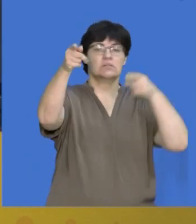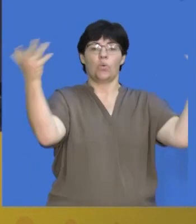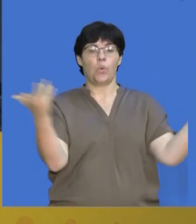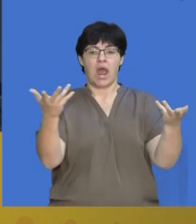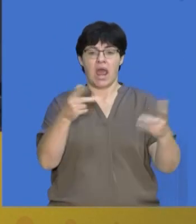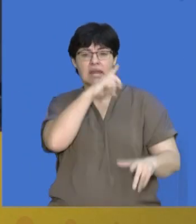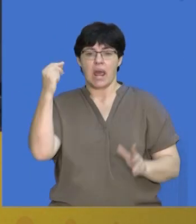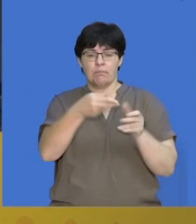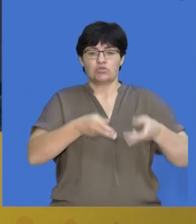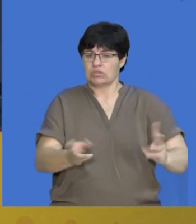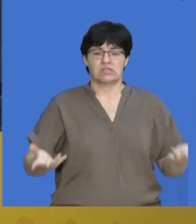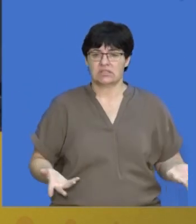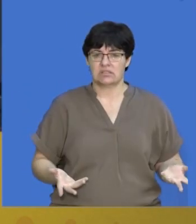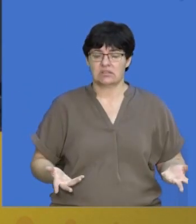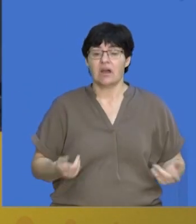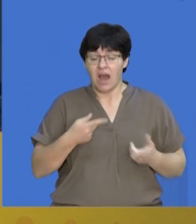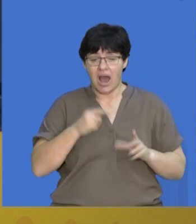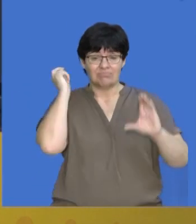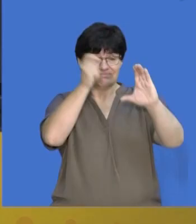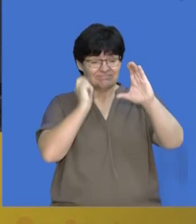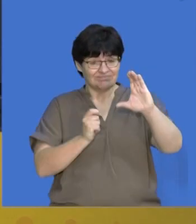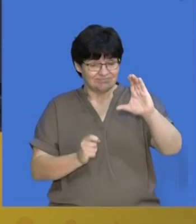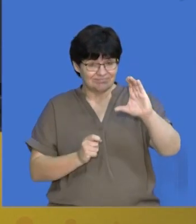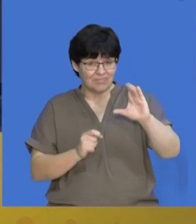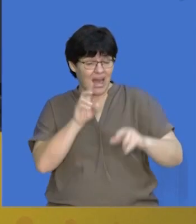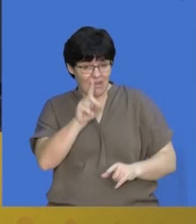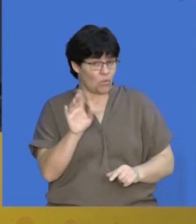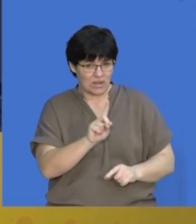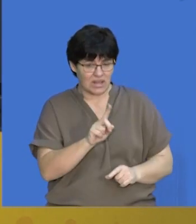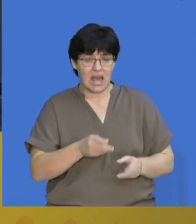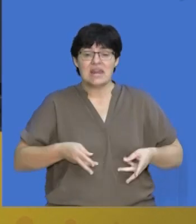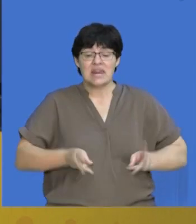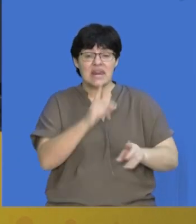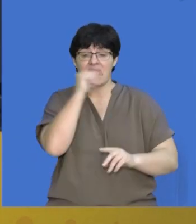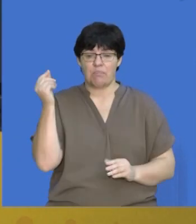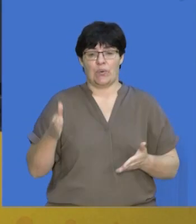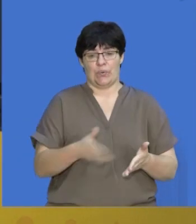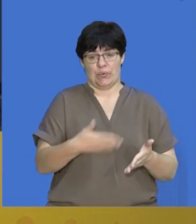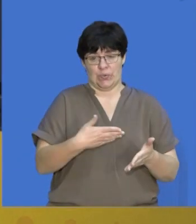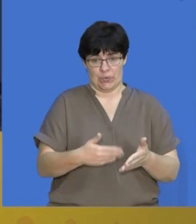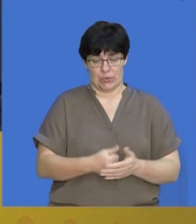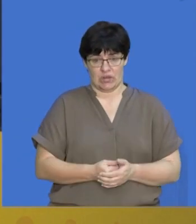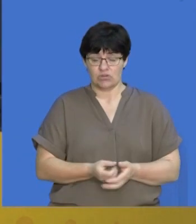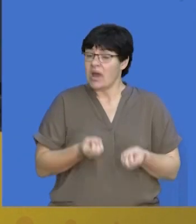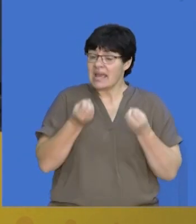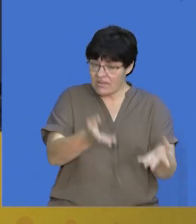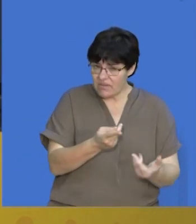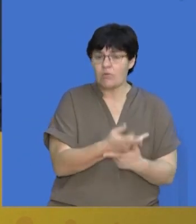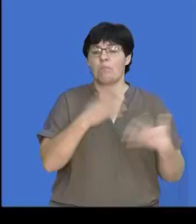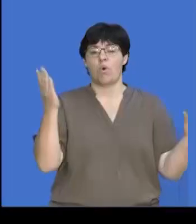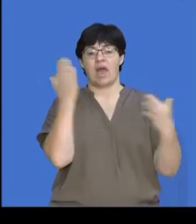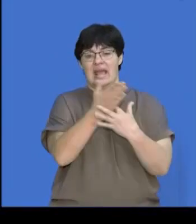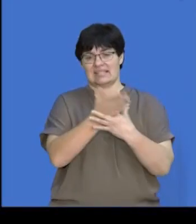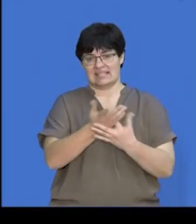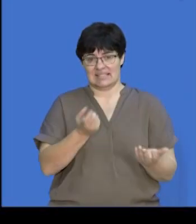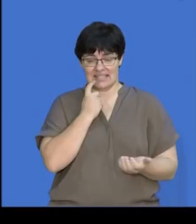location. And what do we know is a characteristic of informal settlements? No street names. So if given street names, it'll be more